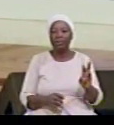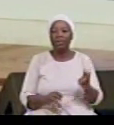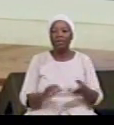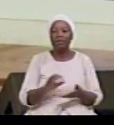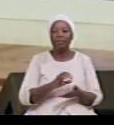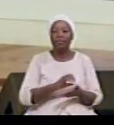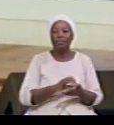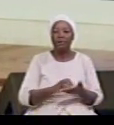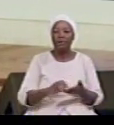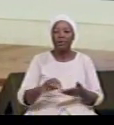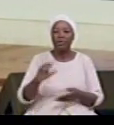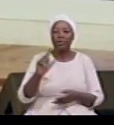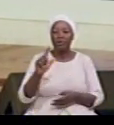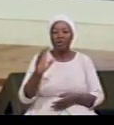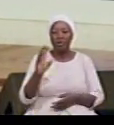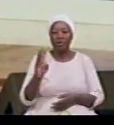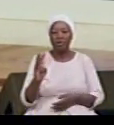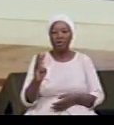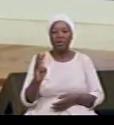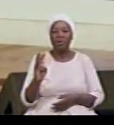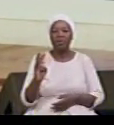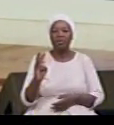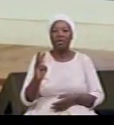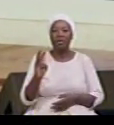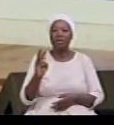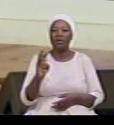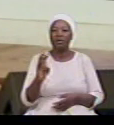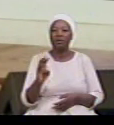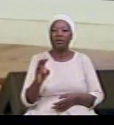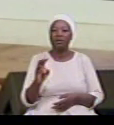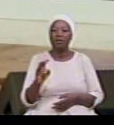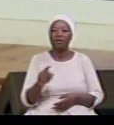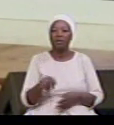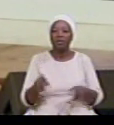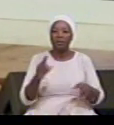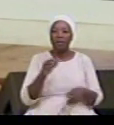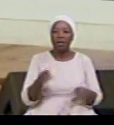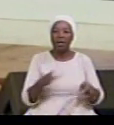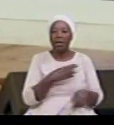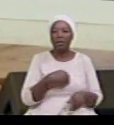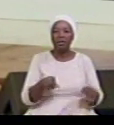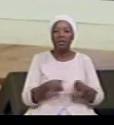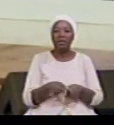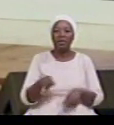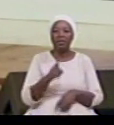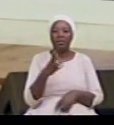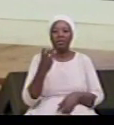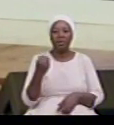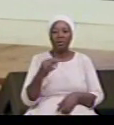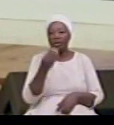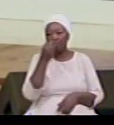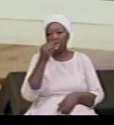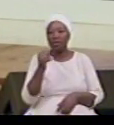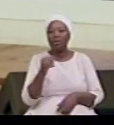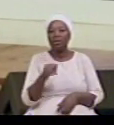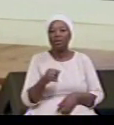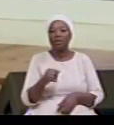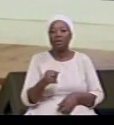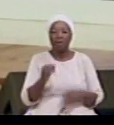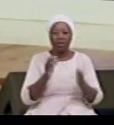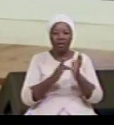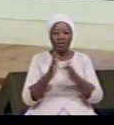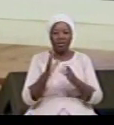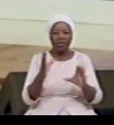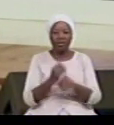verse 26. And as they were eating, Jesus took bread and